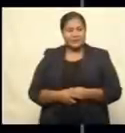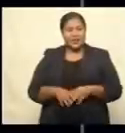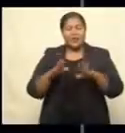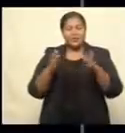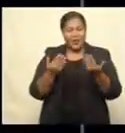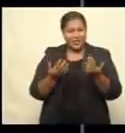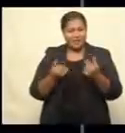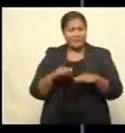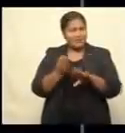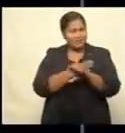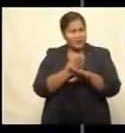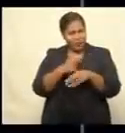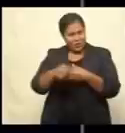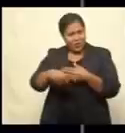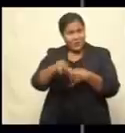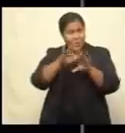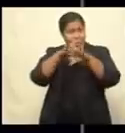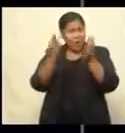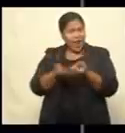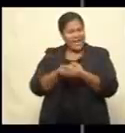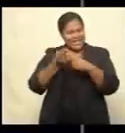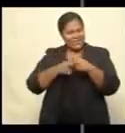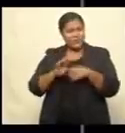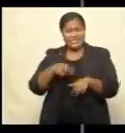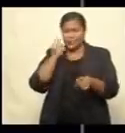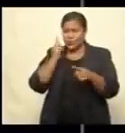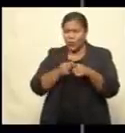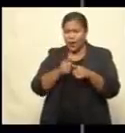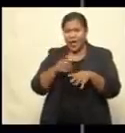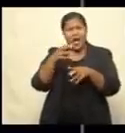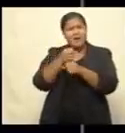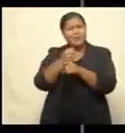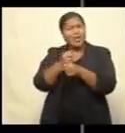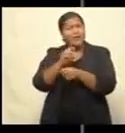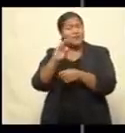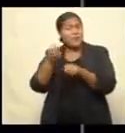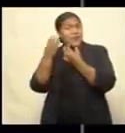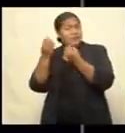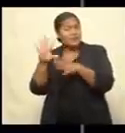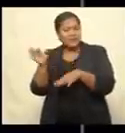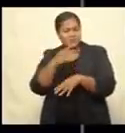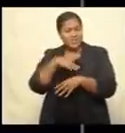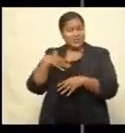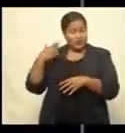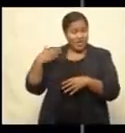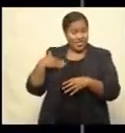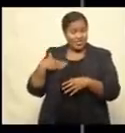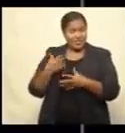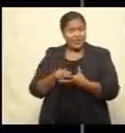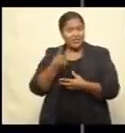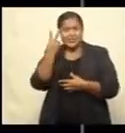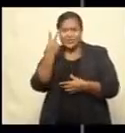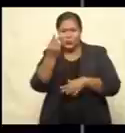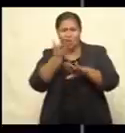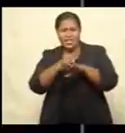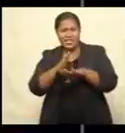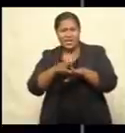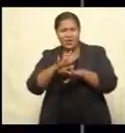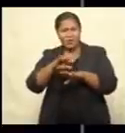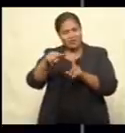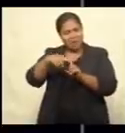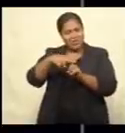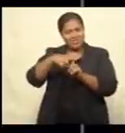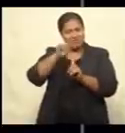Welcome back. Before we proceed with world news, just a quick update. We have information from the Ministry of Health. There are 2 new cases of